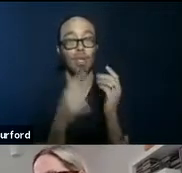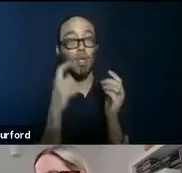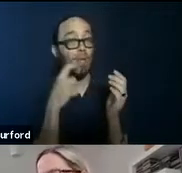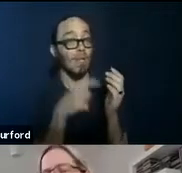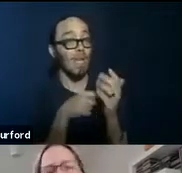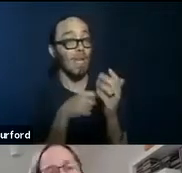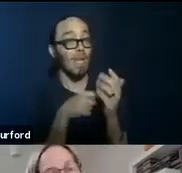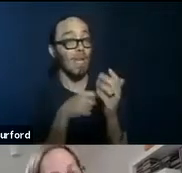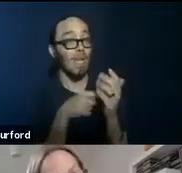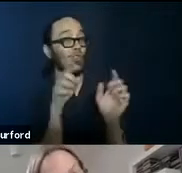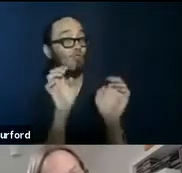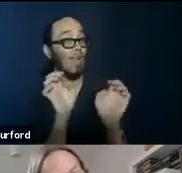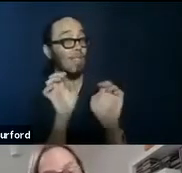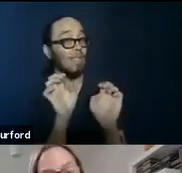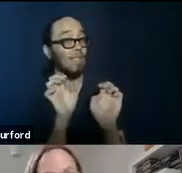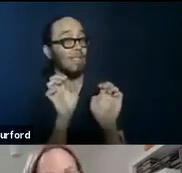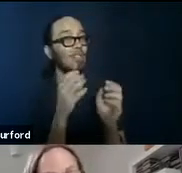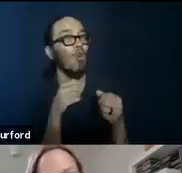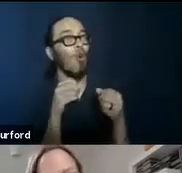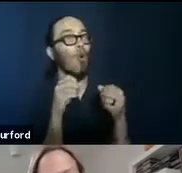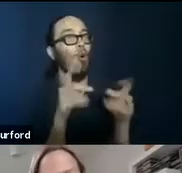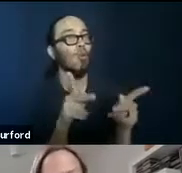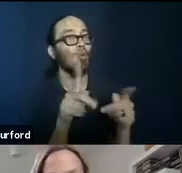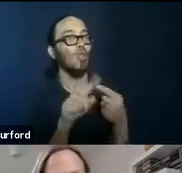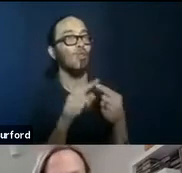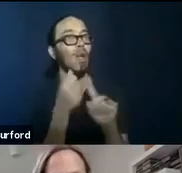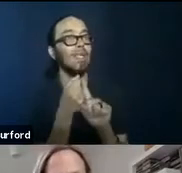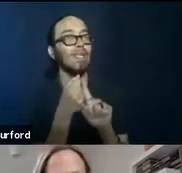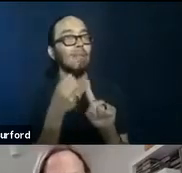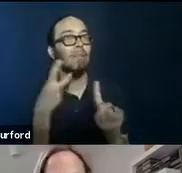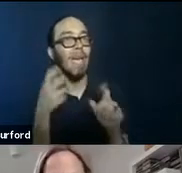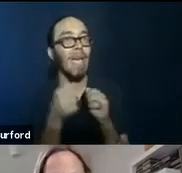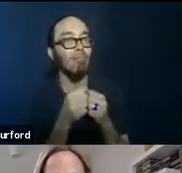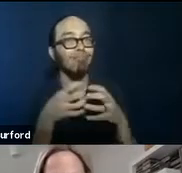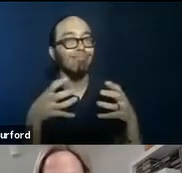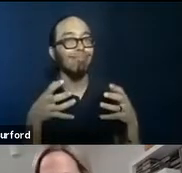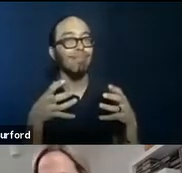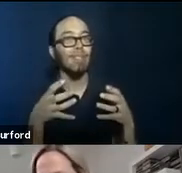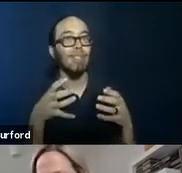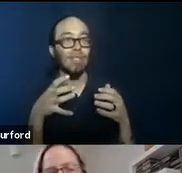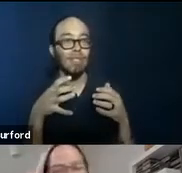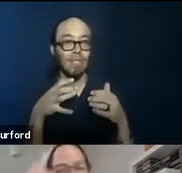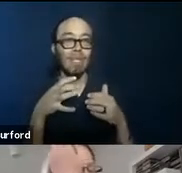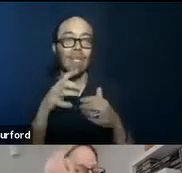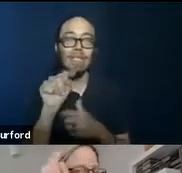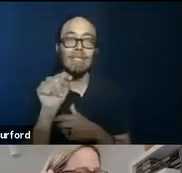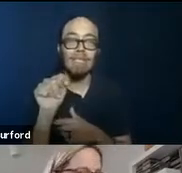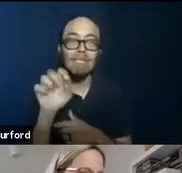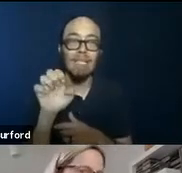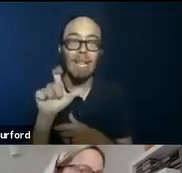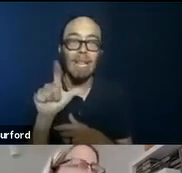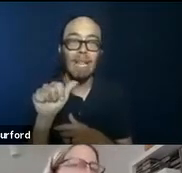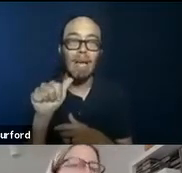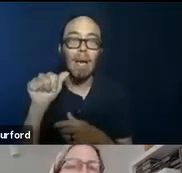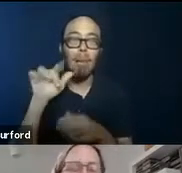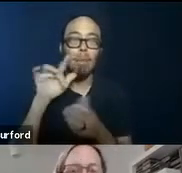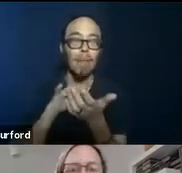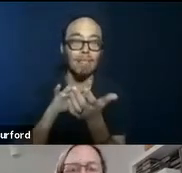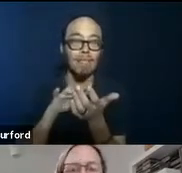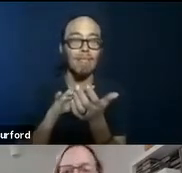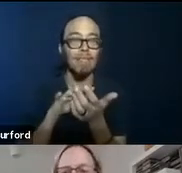is an opportunity to expand cooperation quickly to address things like telemedicine and vaccine research and the